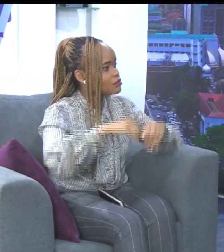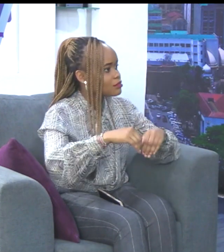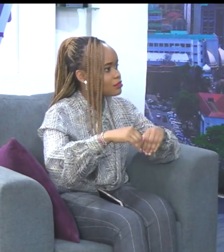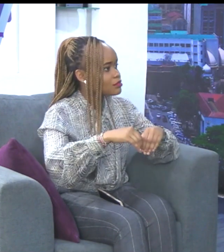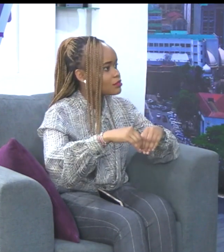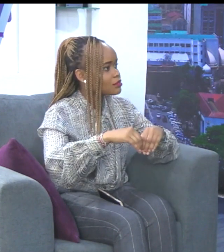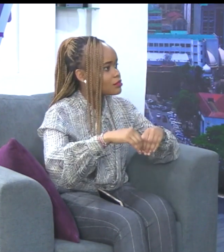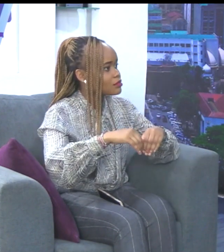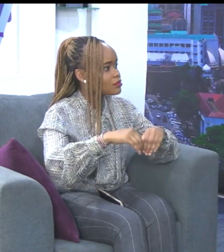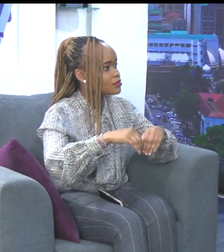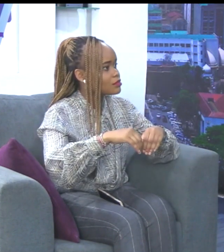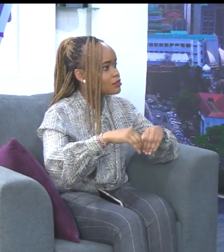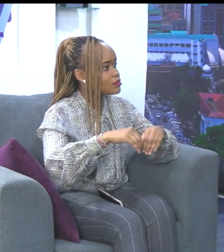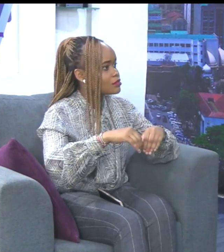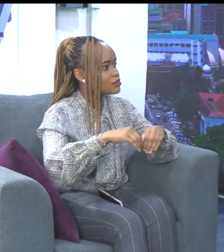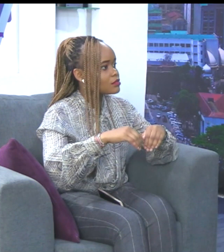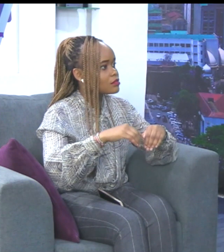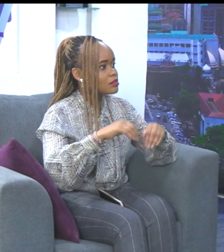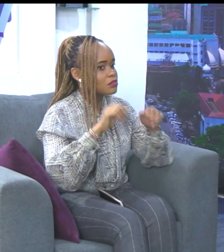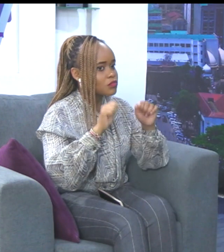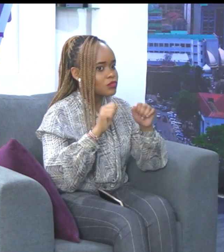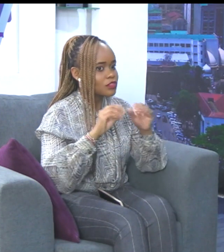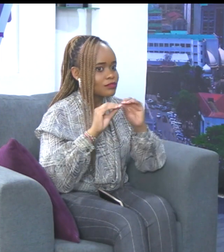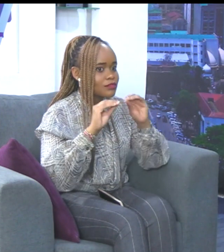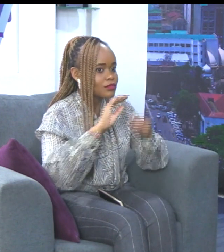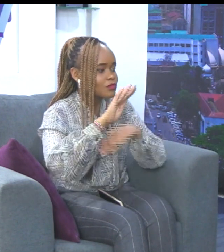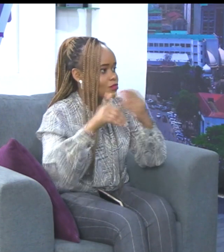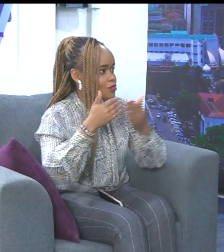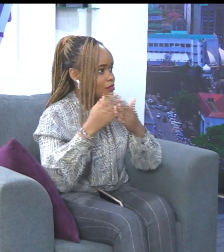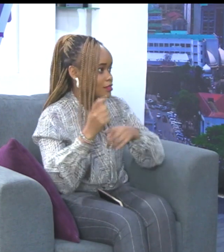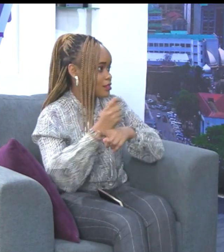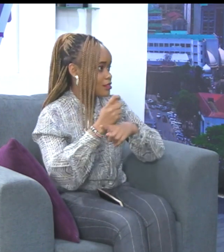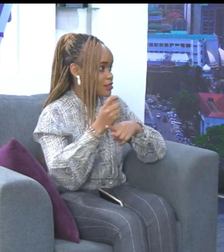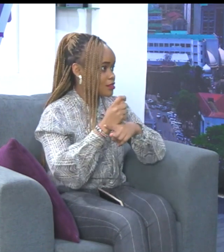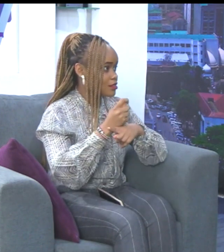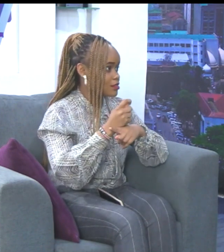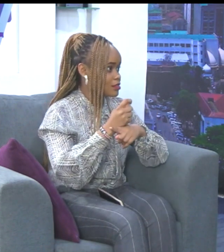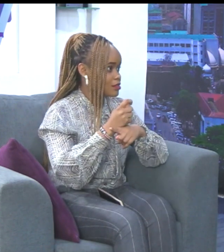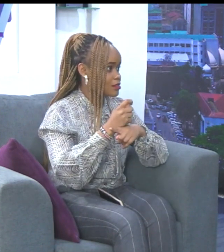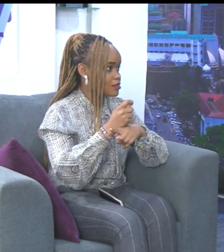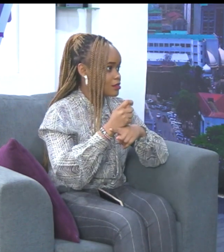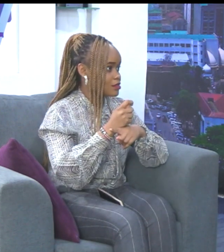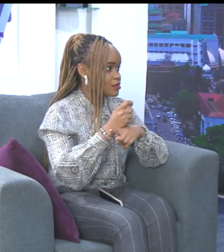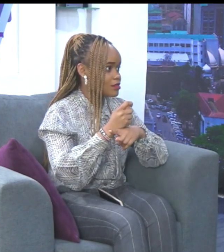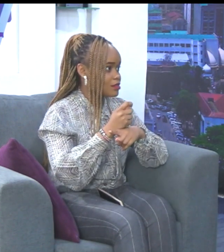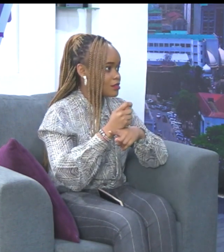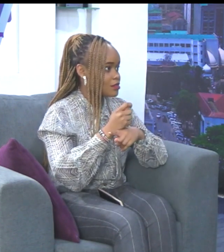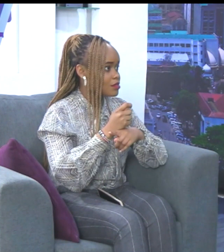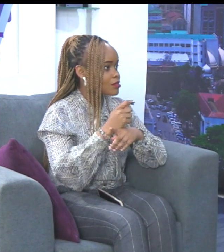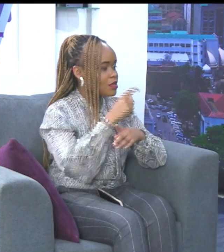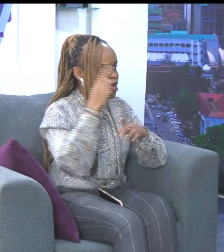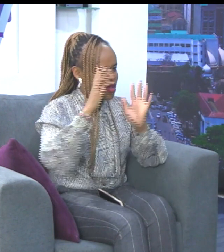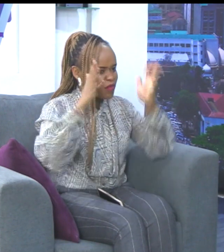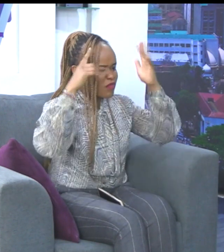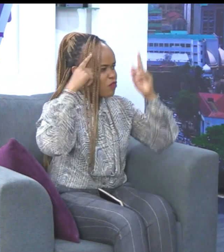you. Can you plan maybe an event for deaf people, and maybe you teach them, you train them? Is it